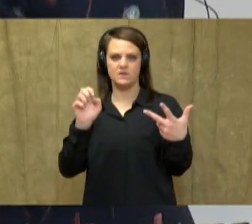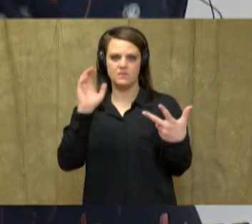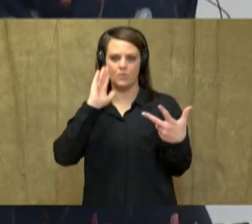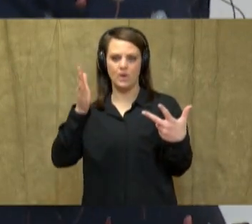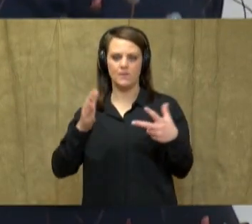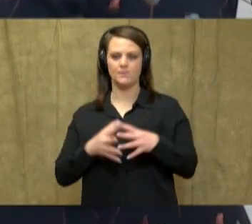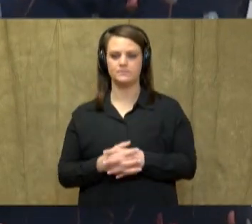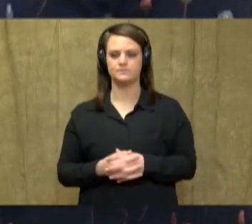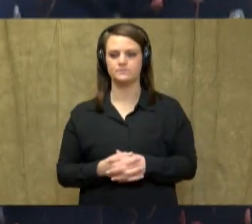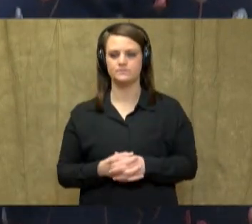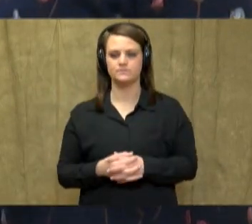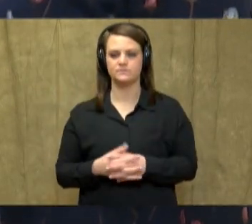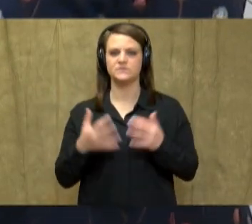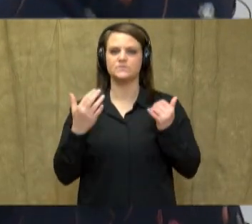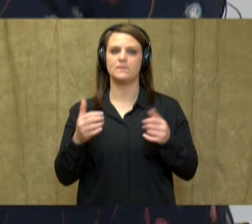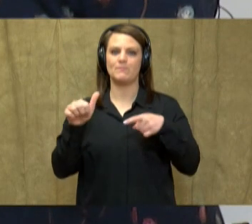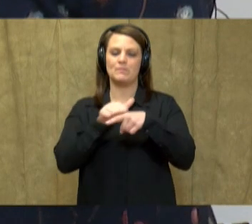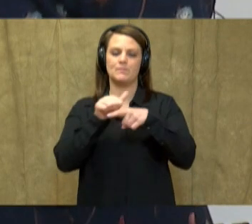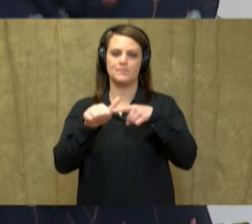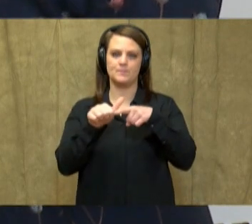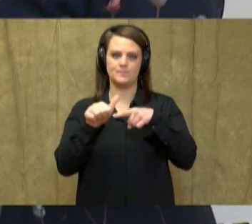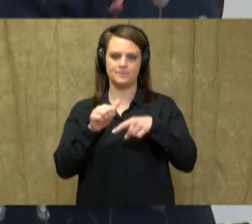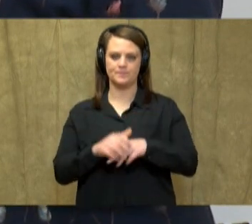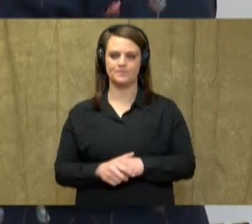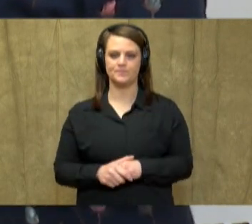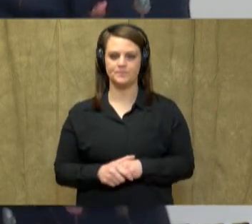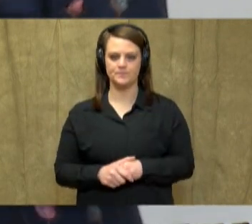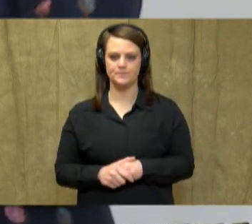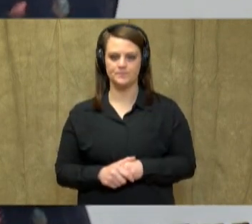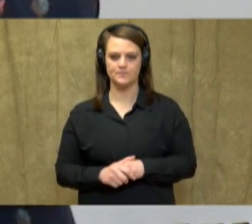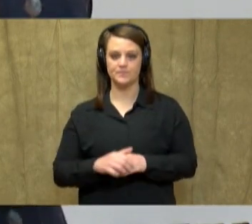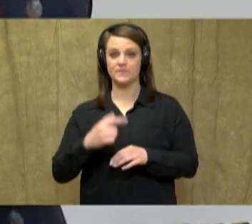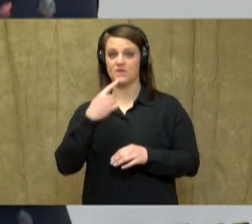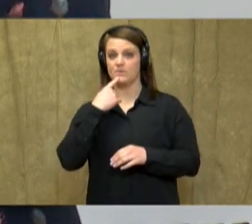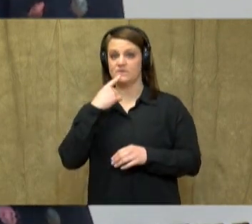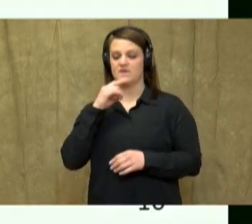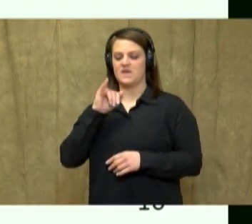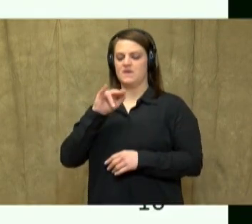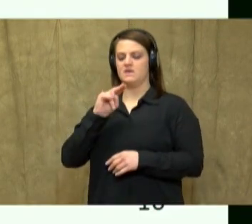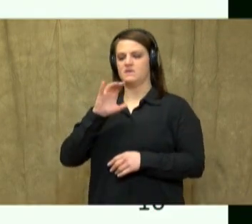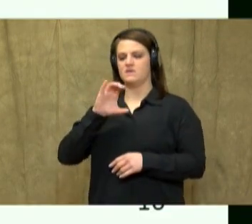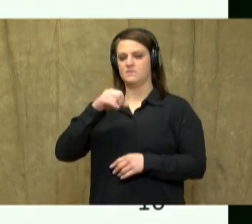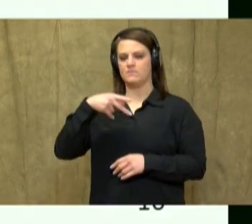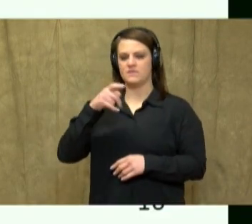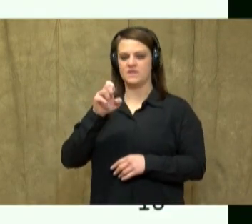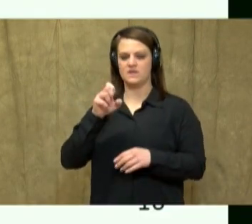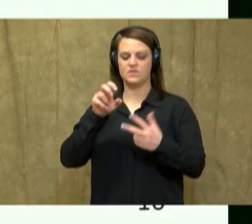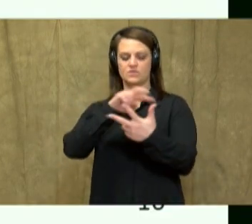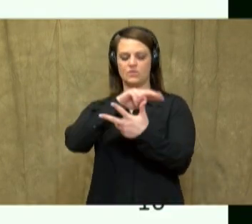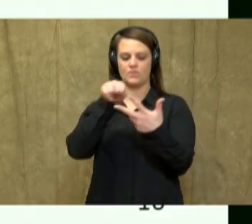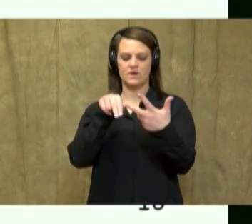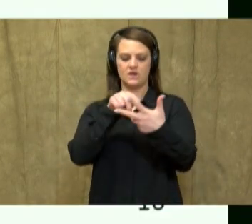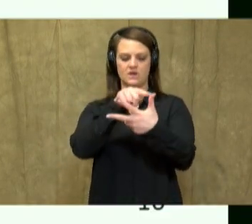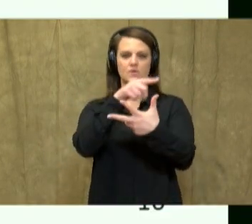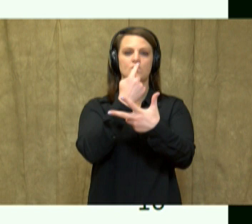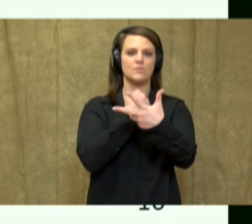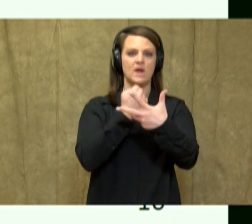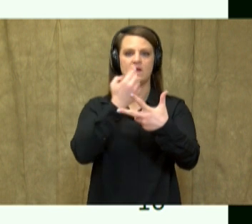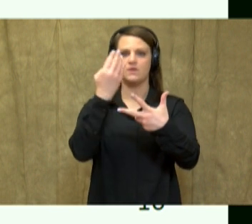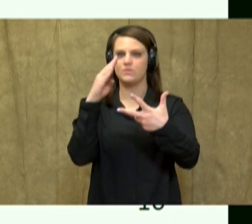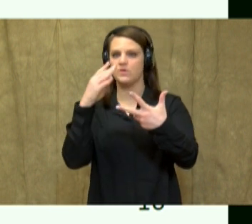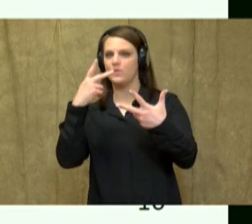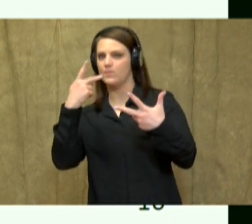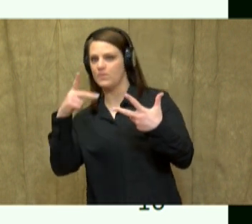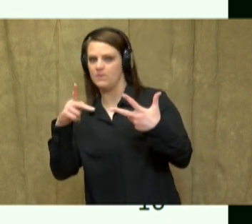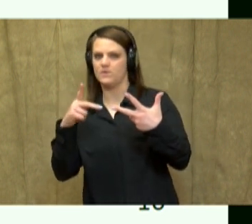dominance. So let's practice this. Again, like I said, incomplete has 3 traits. In this case, we have red, blue, and